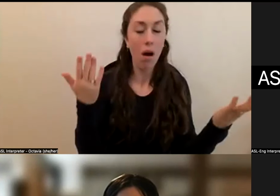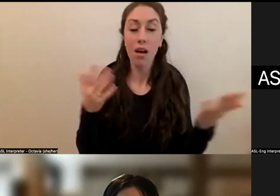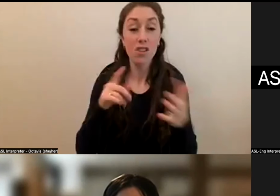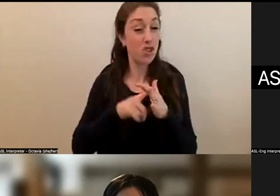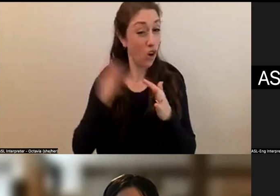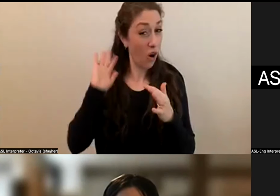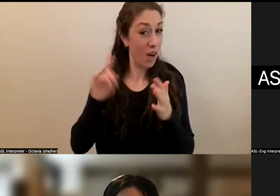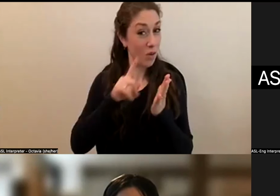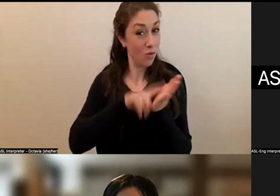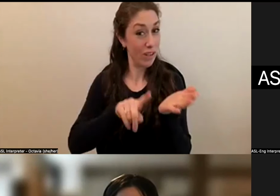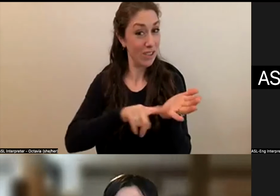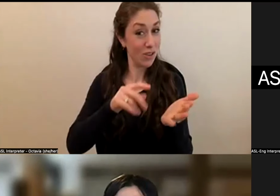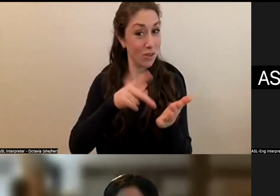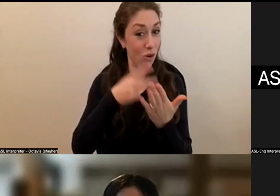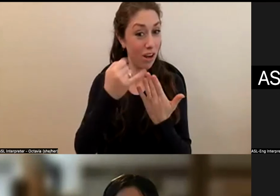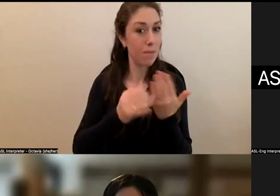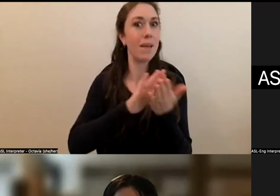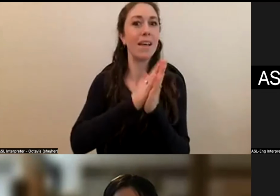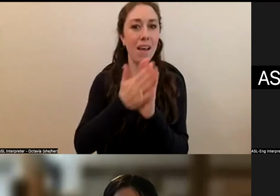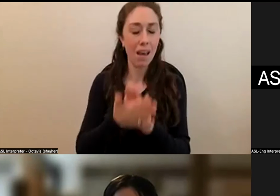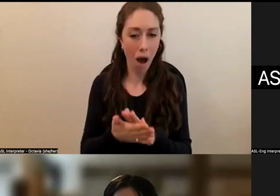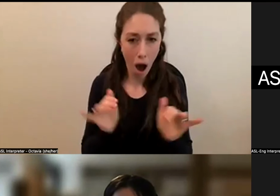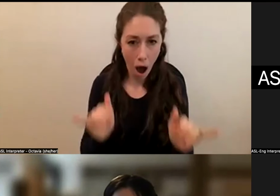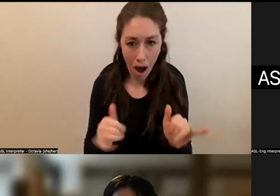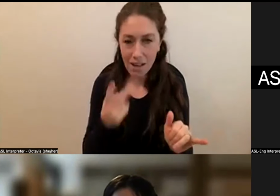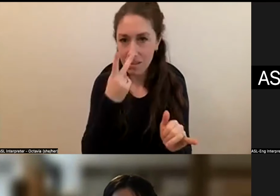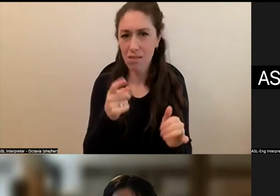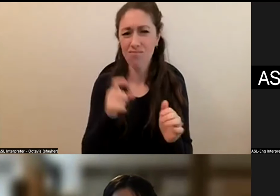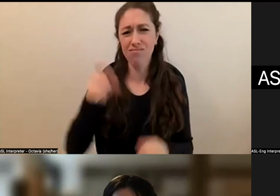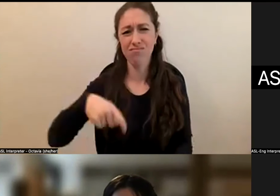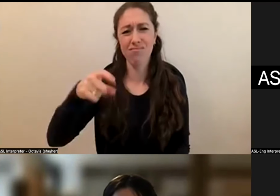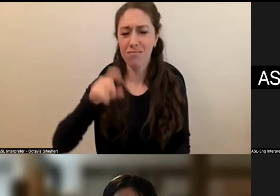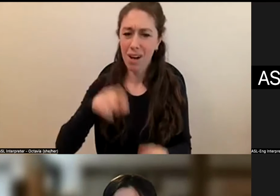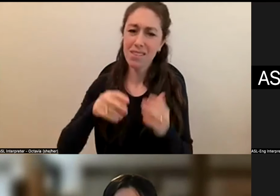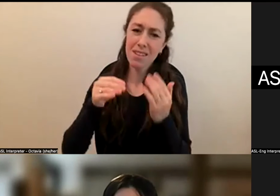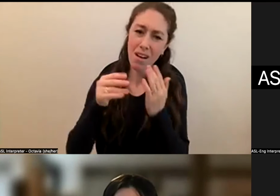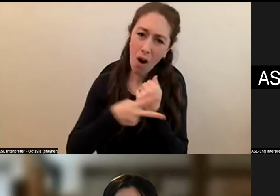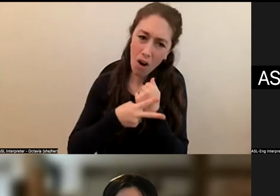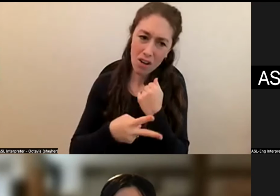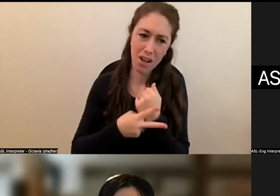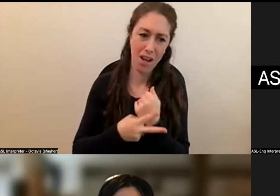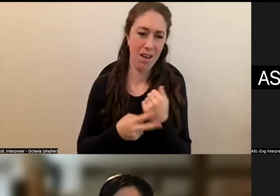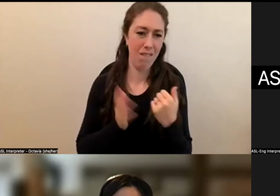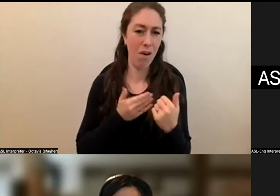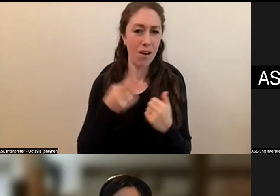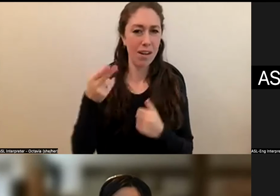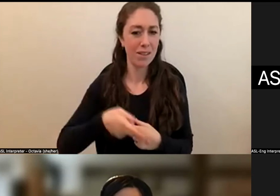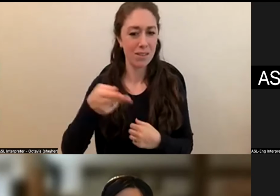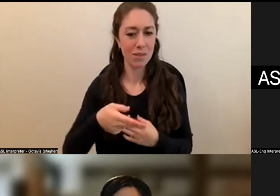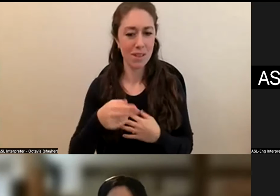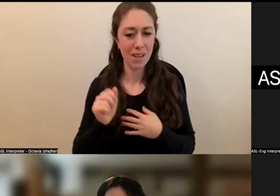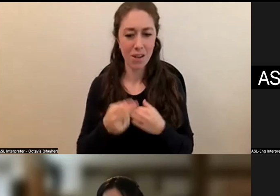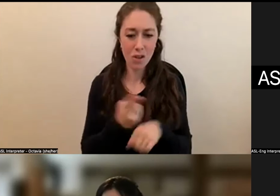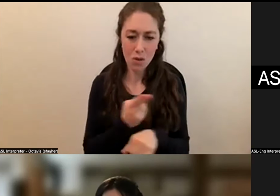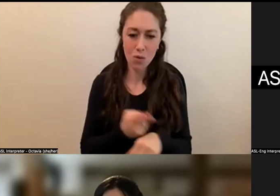project, but then it became more, I saw the necessity to archive our history and to use the